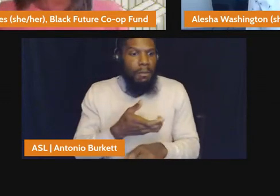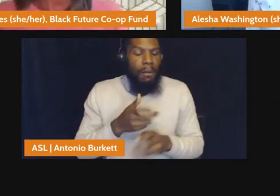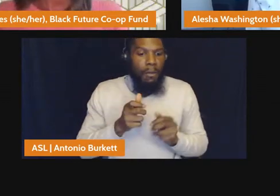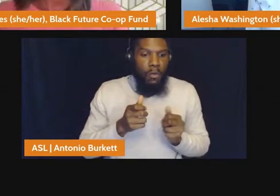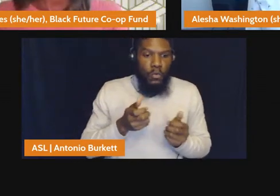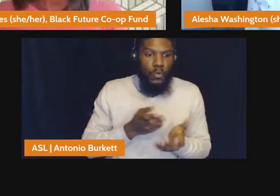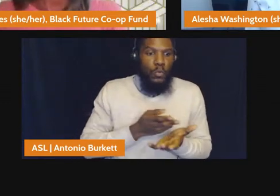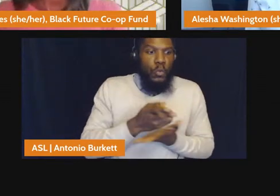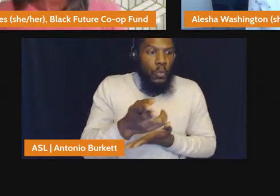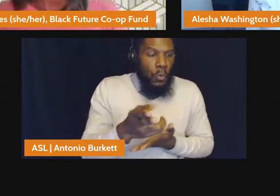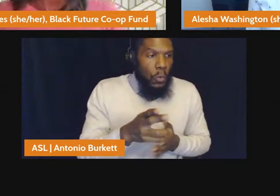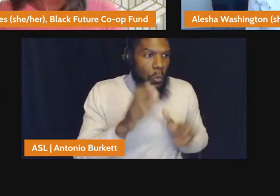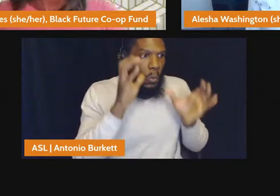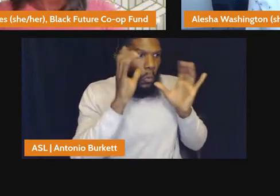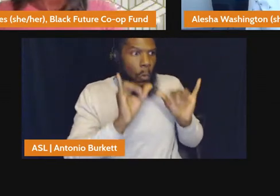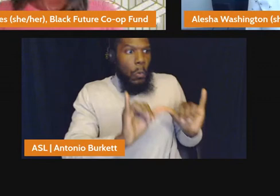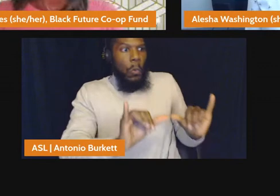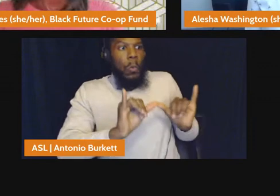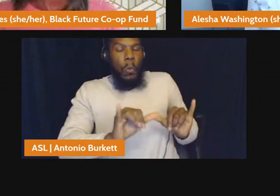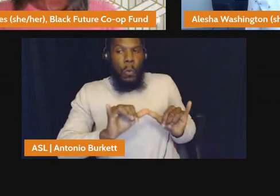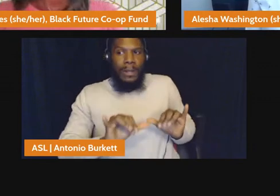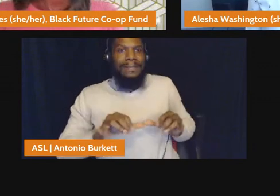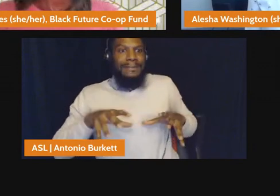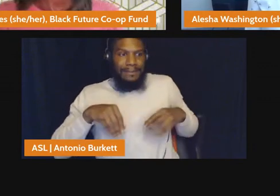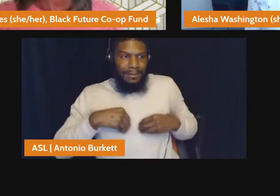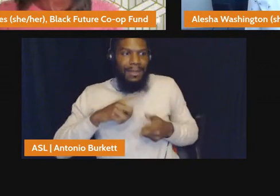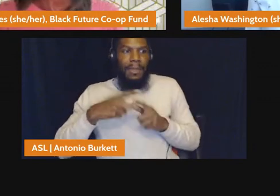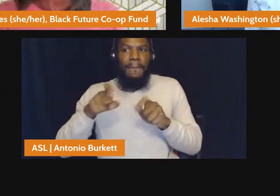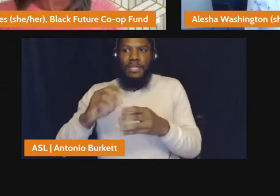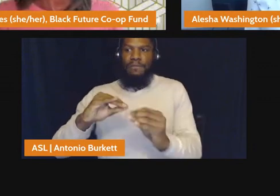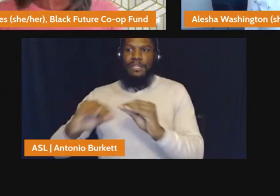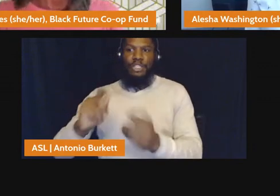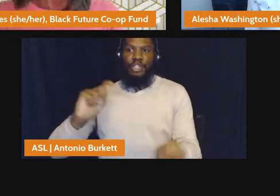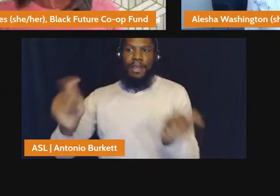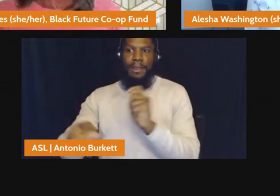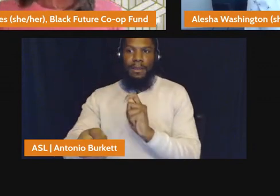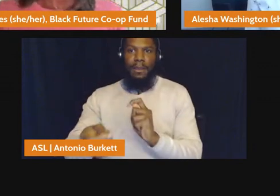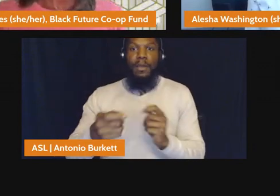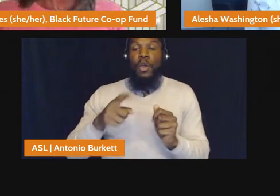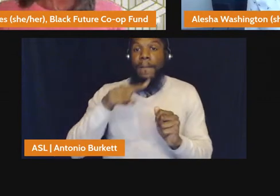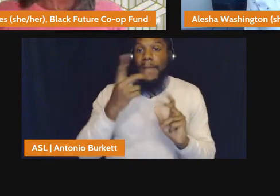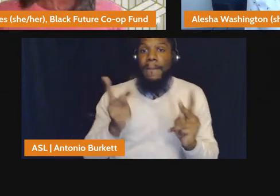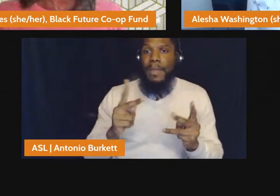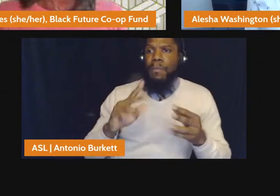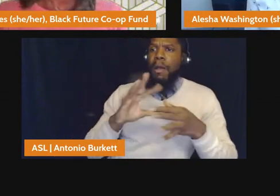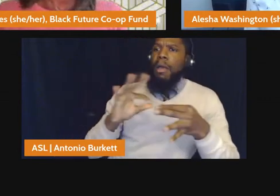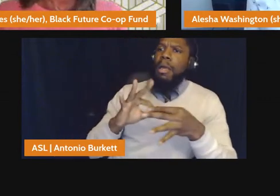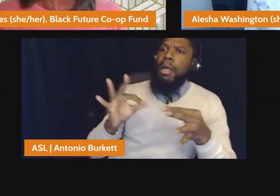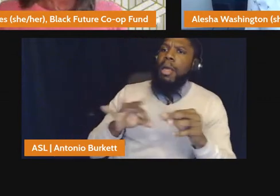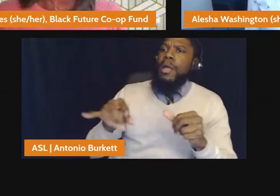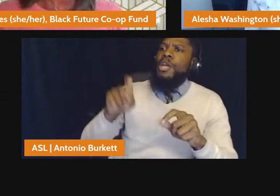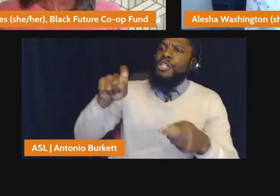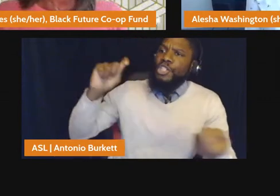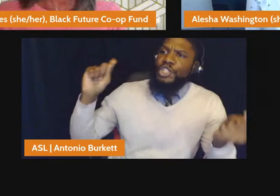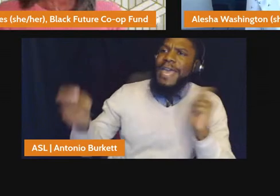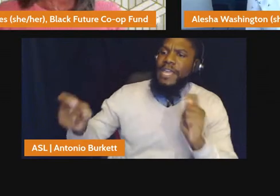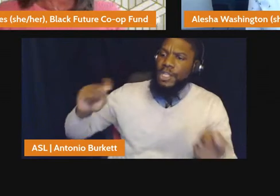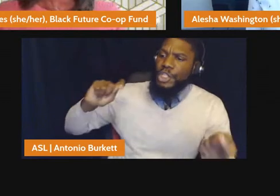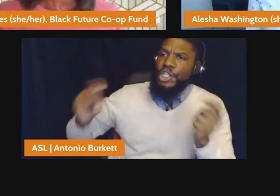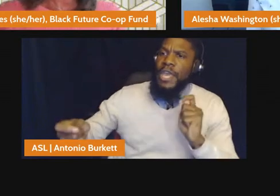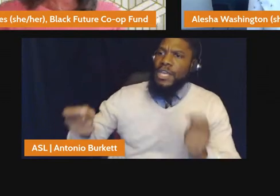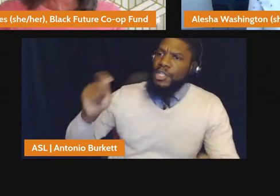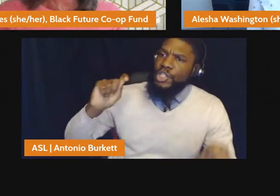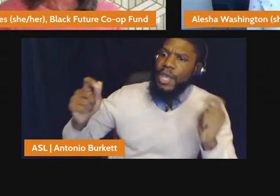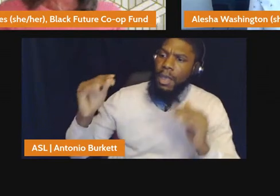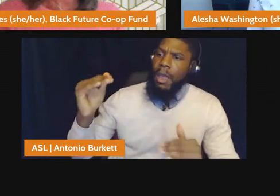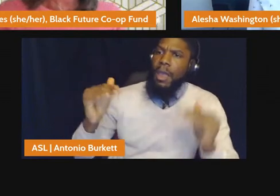So when Black people say that something has to change, it's not because we're saying, you know, you're doing it wrong, although perhaps you are, but it is saying